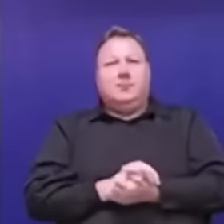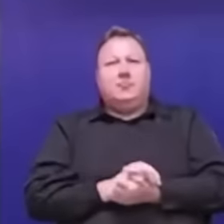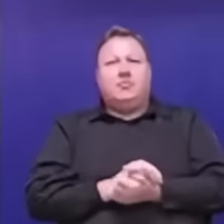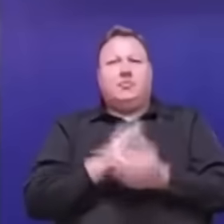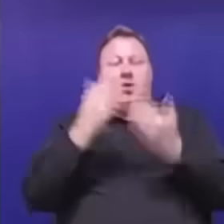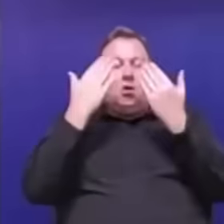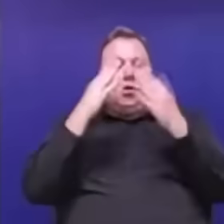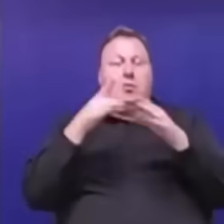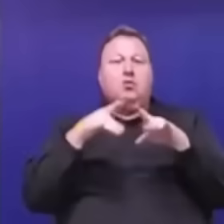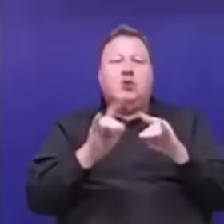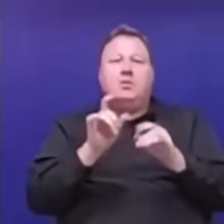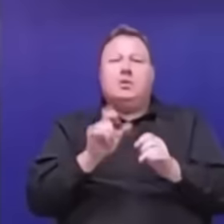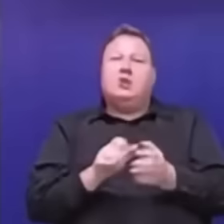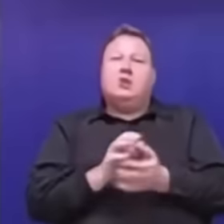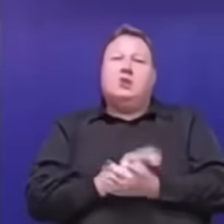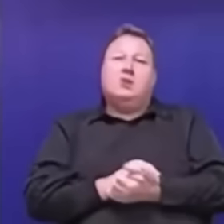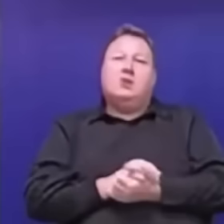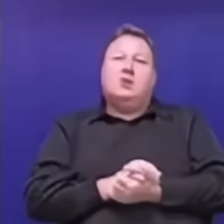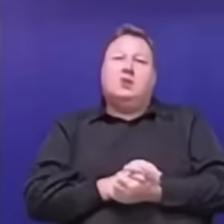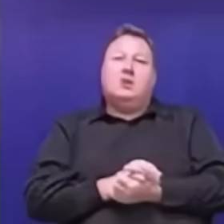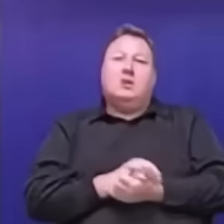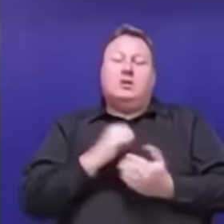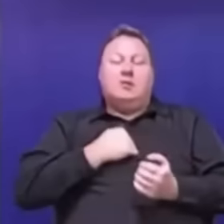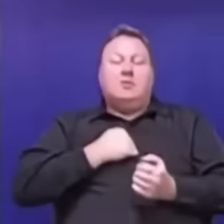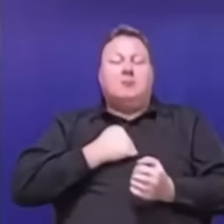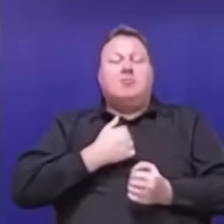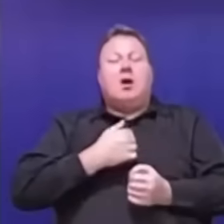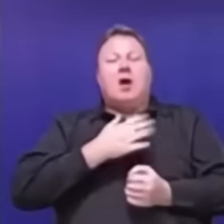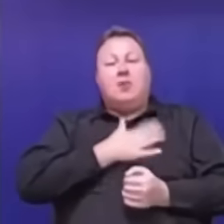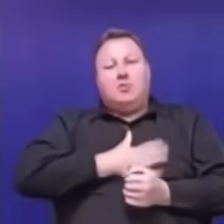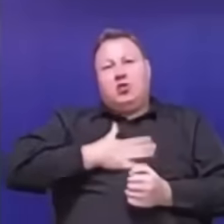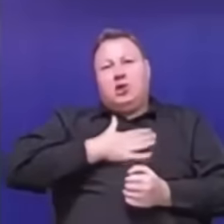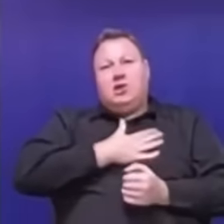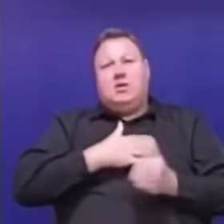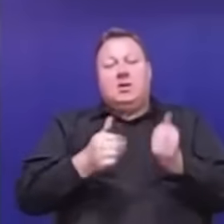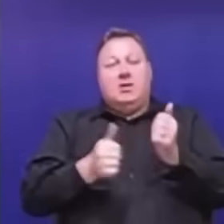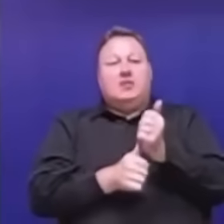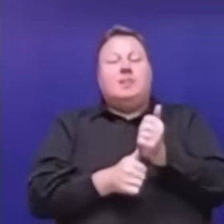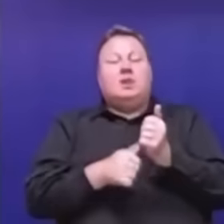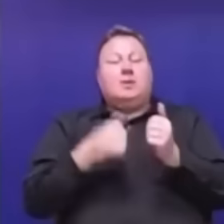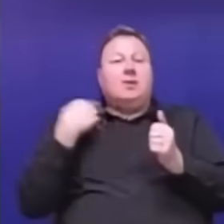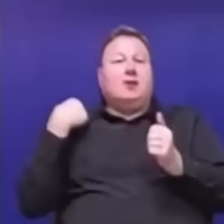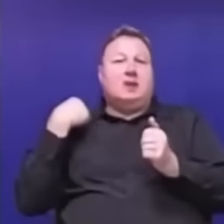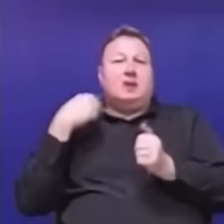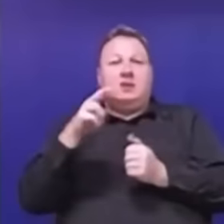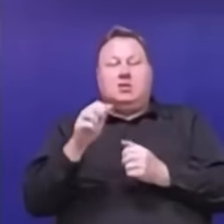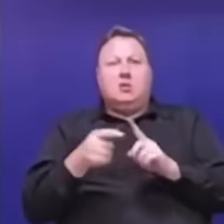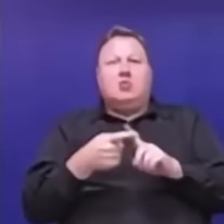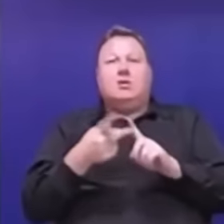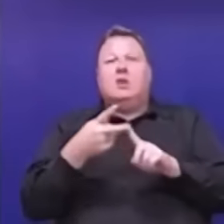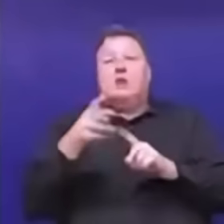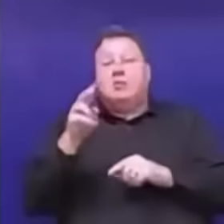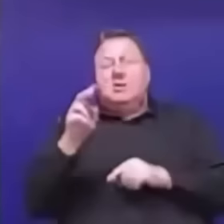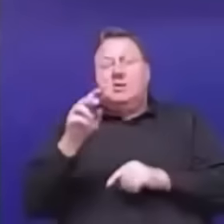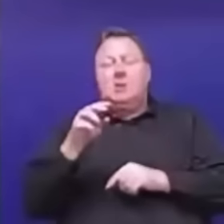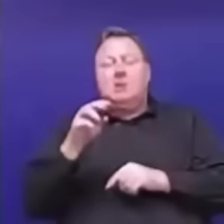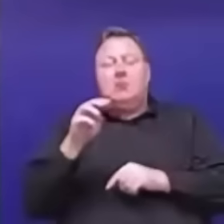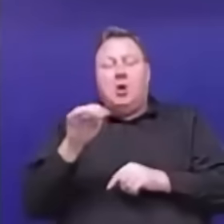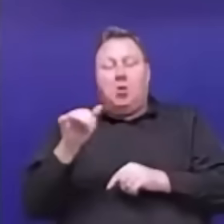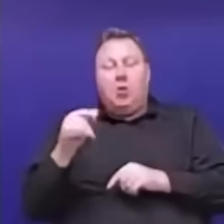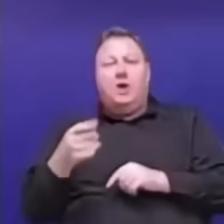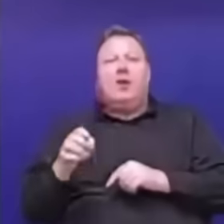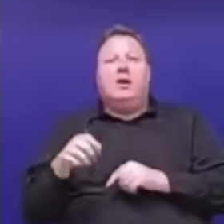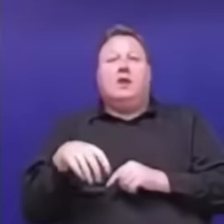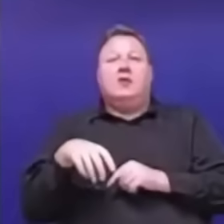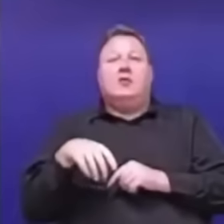Honourable Chairperson, my sincere appreciation goes to Deputy Minister Nzuza, DG Makode, Commissioner